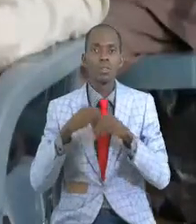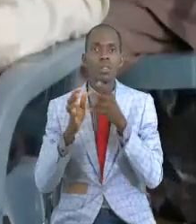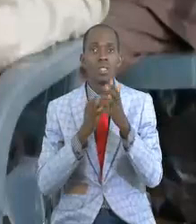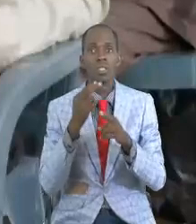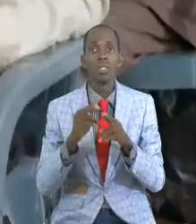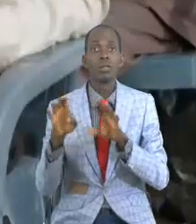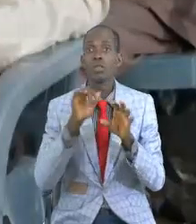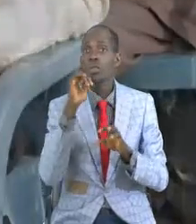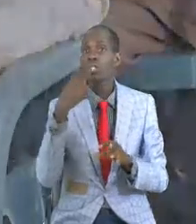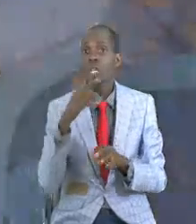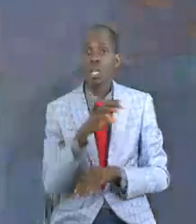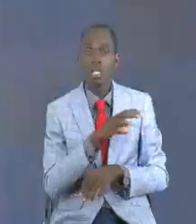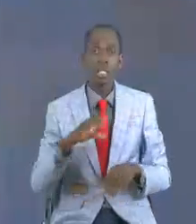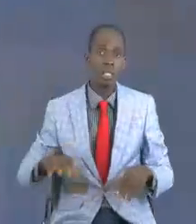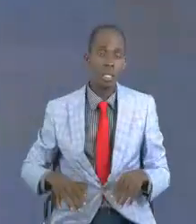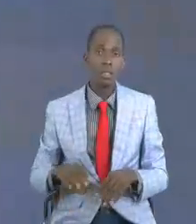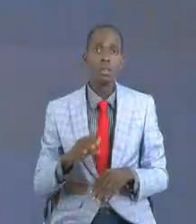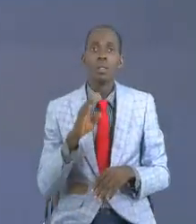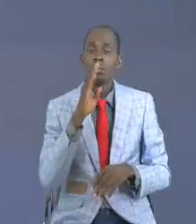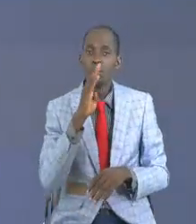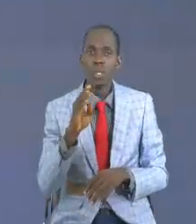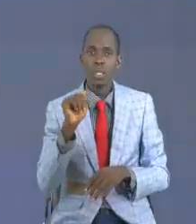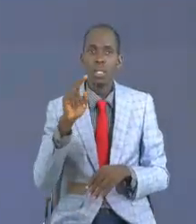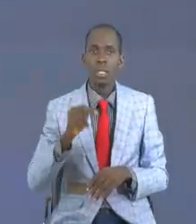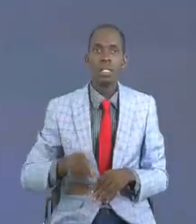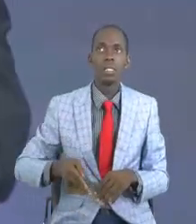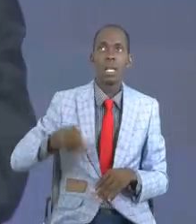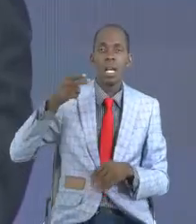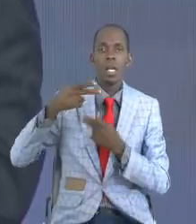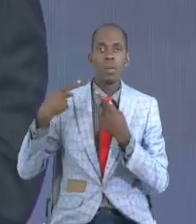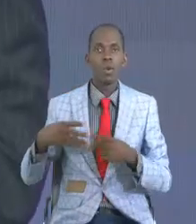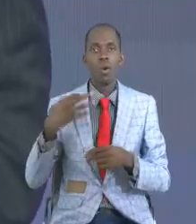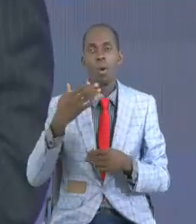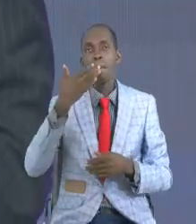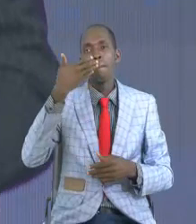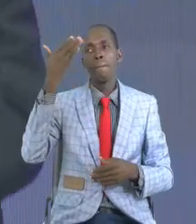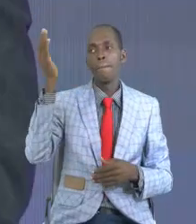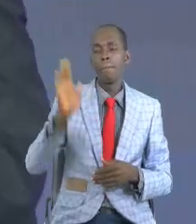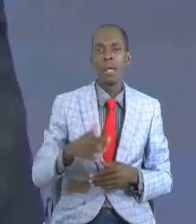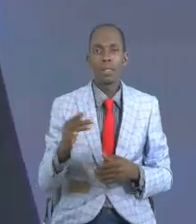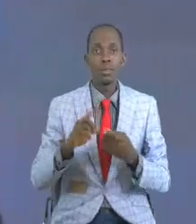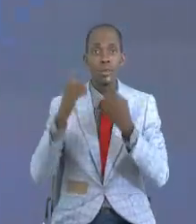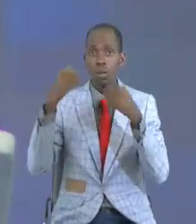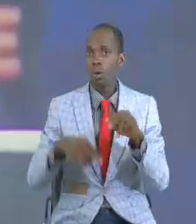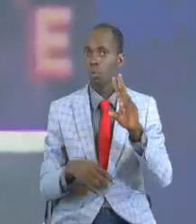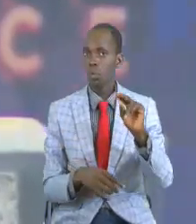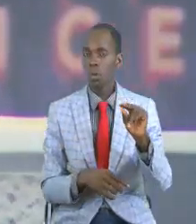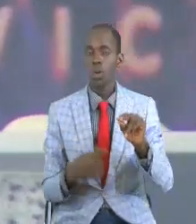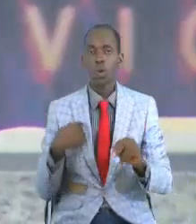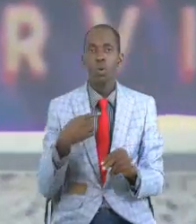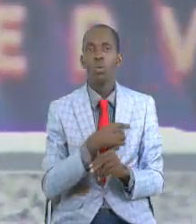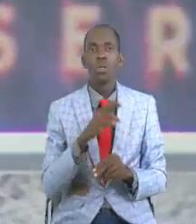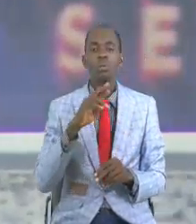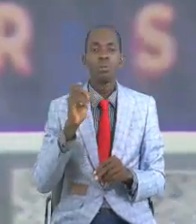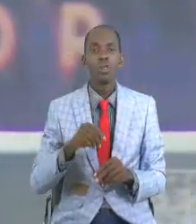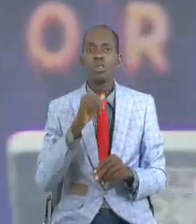Christ being a high priest of bad things to come. No, we should not be